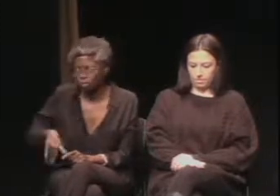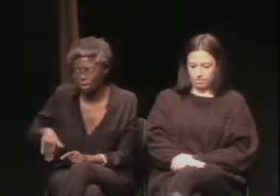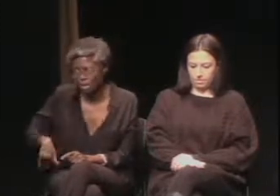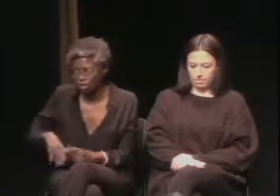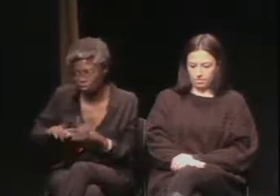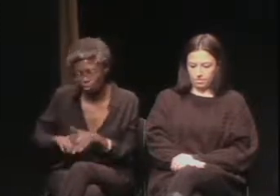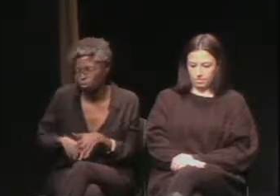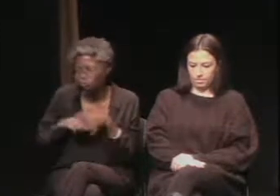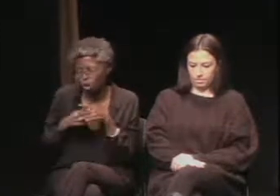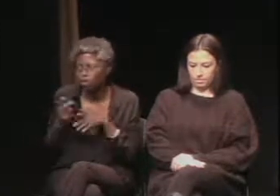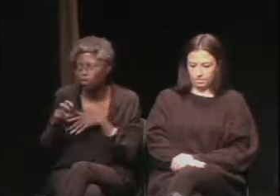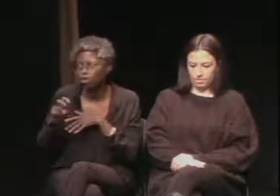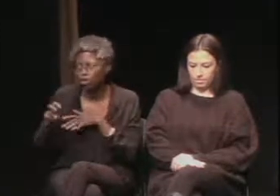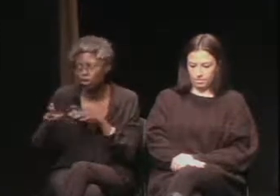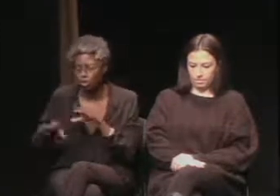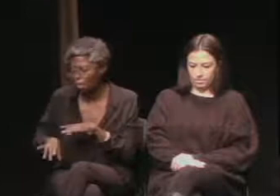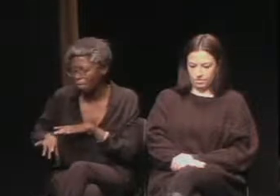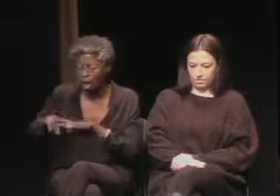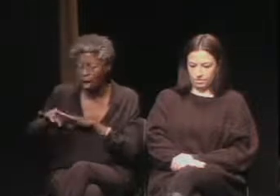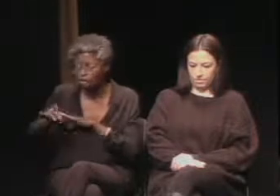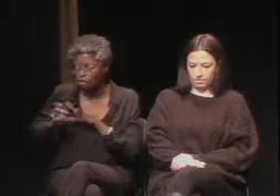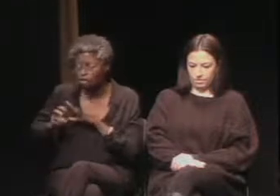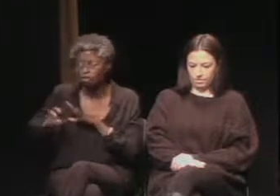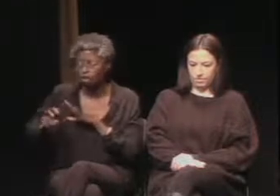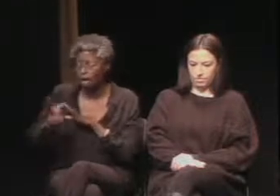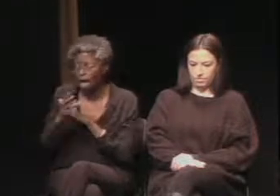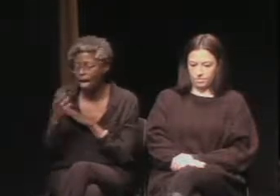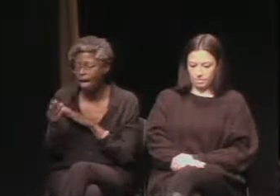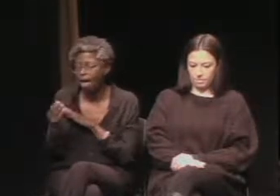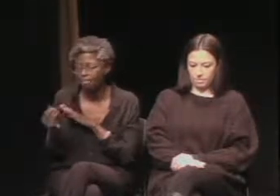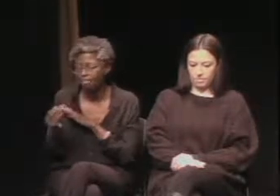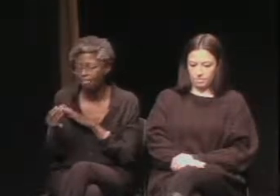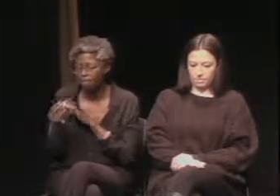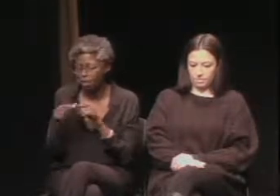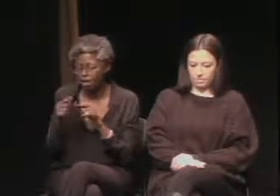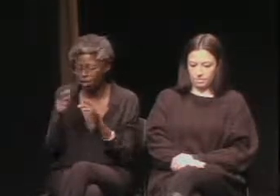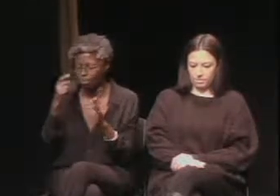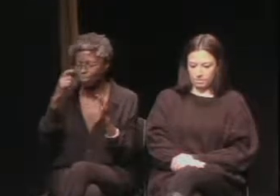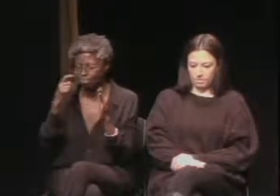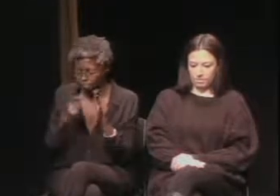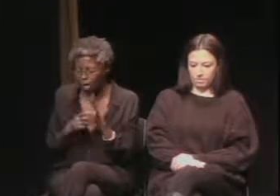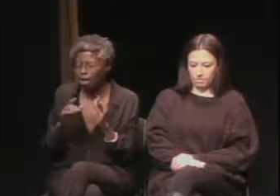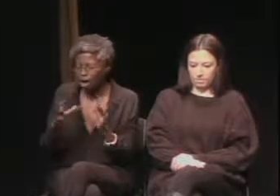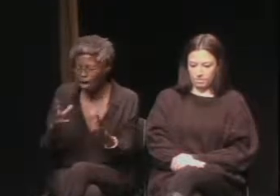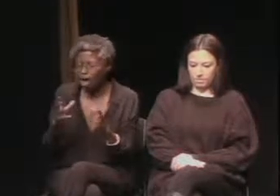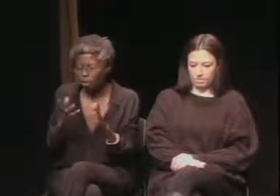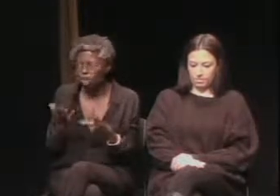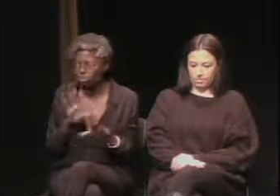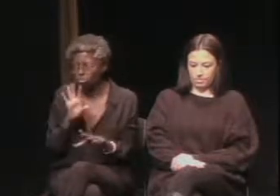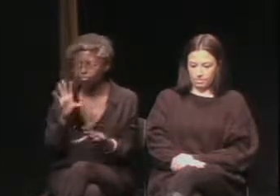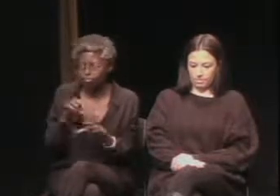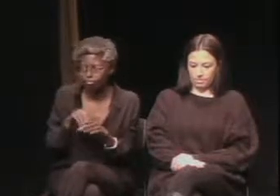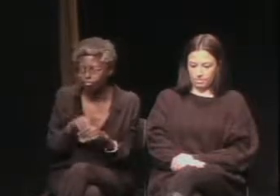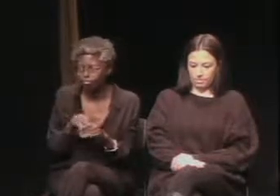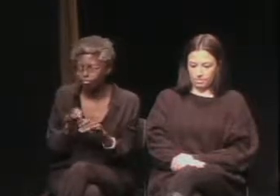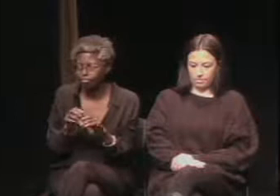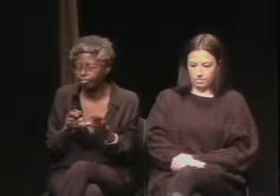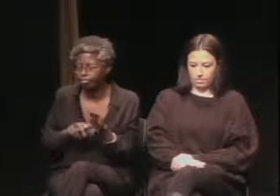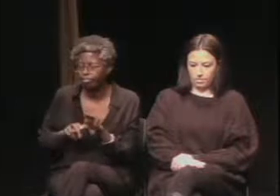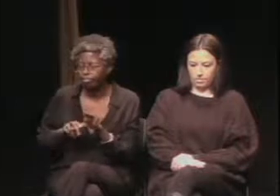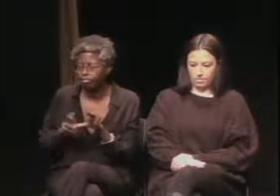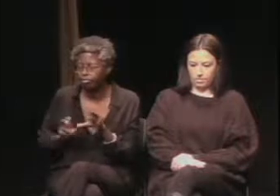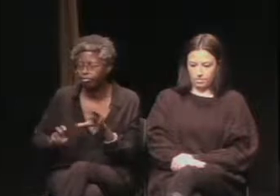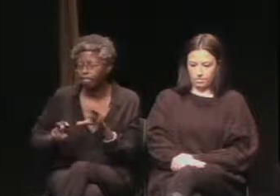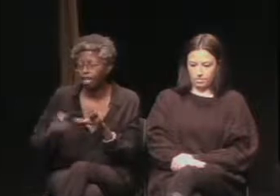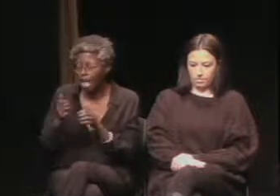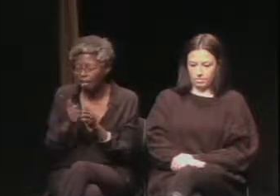to start a journey, to pick up a journey. And really, once you acknowledge that you want to be on the journey, every single thing you do is